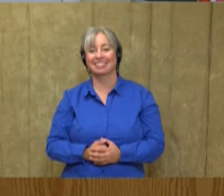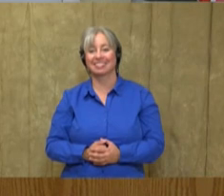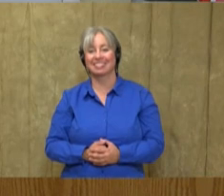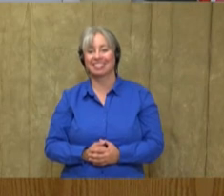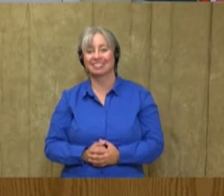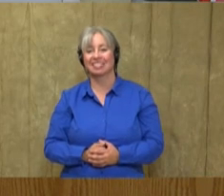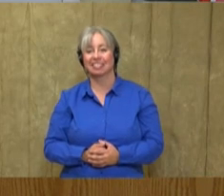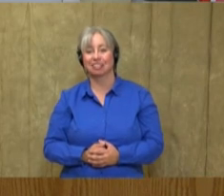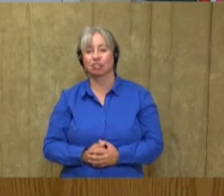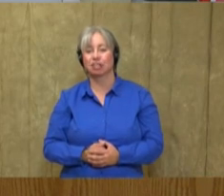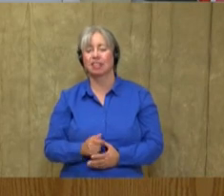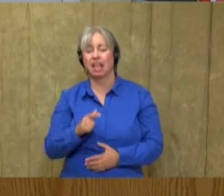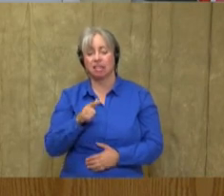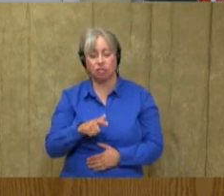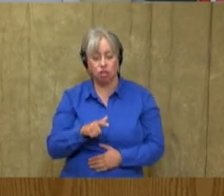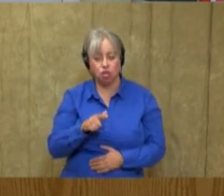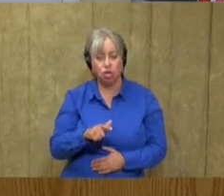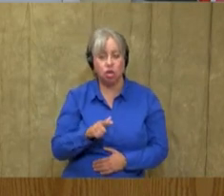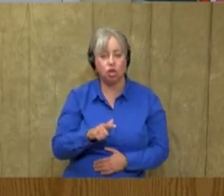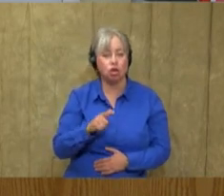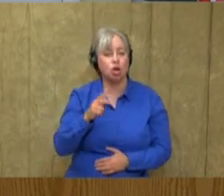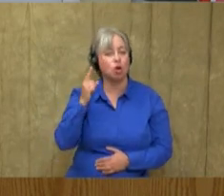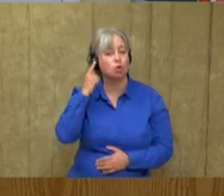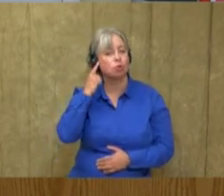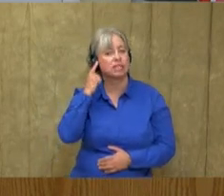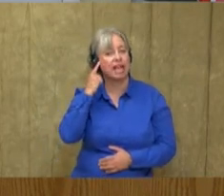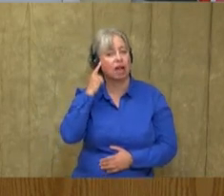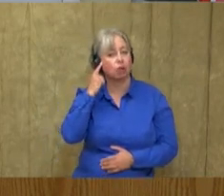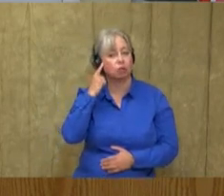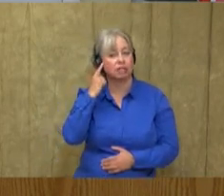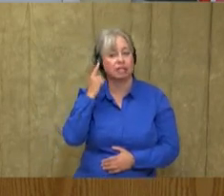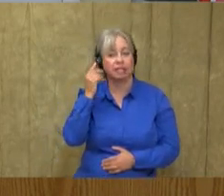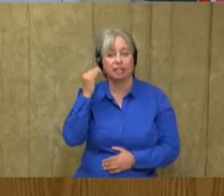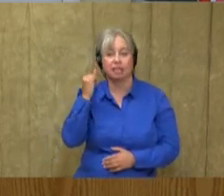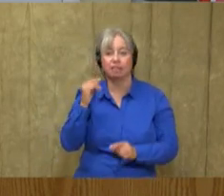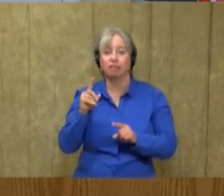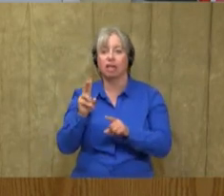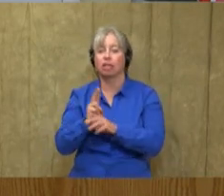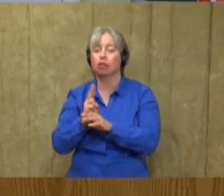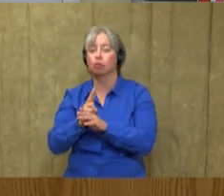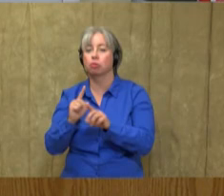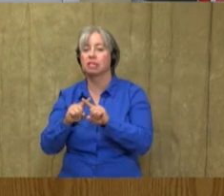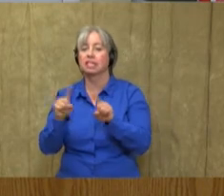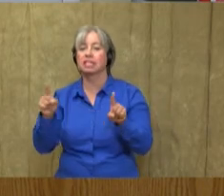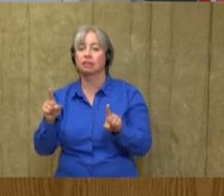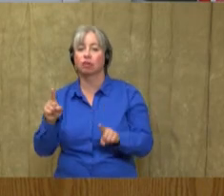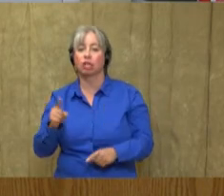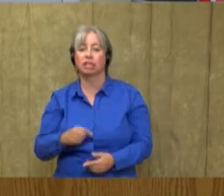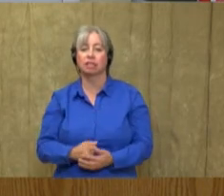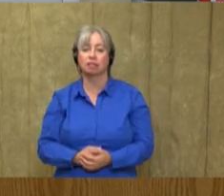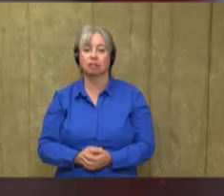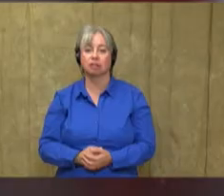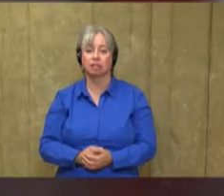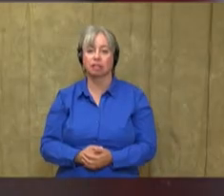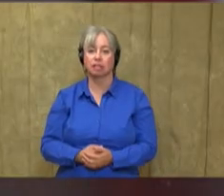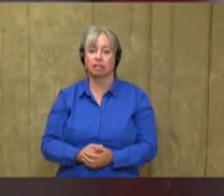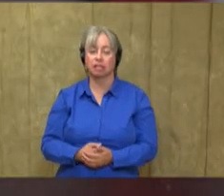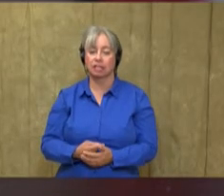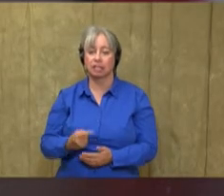And that's a fairly low pitch for our tuning fork. But if I get a different tuning fork of a different composition,